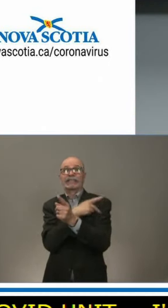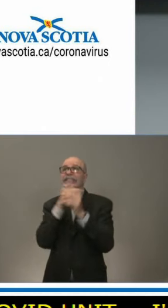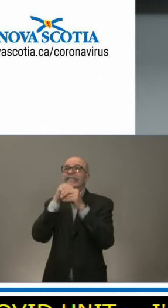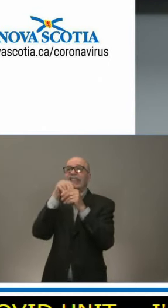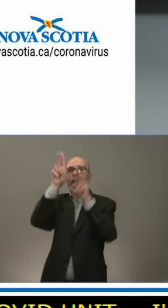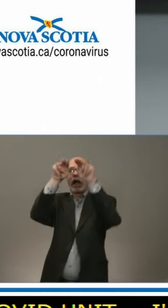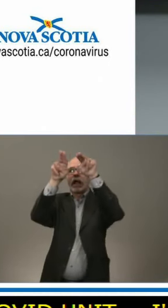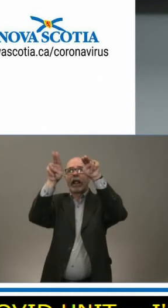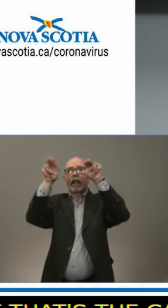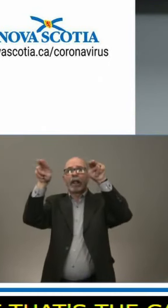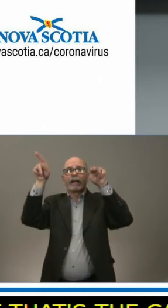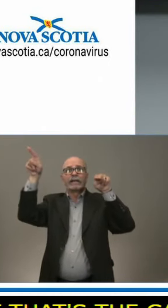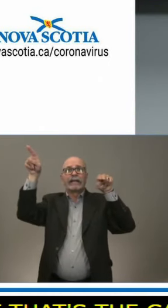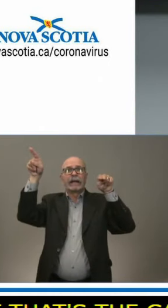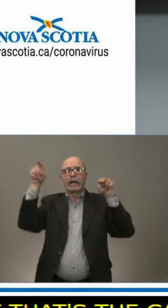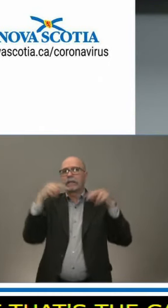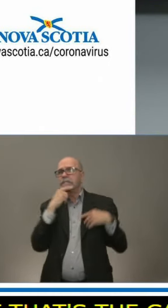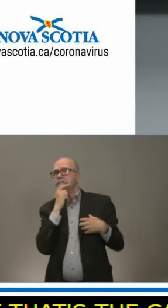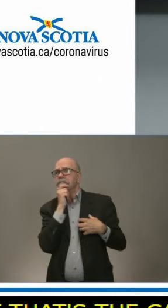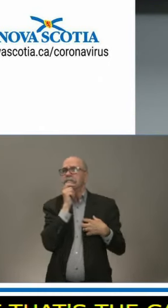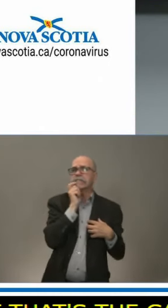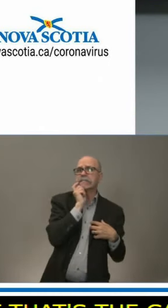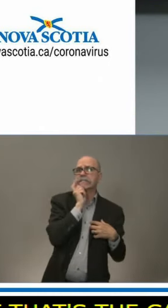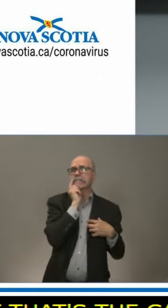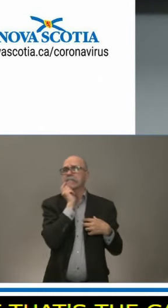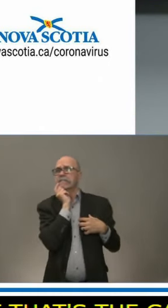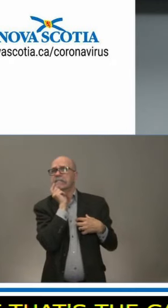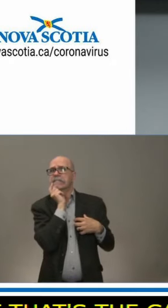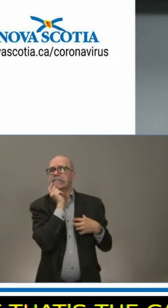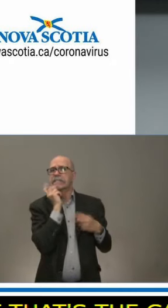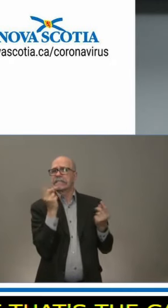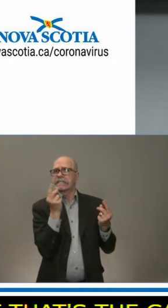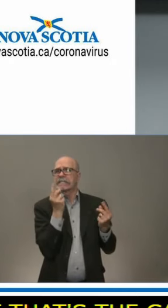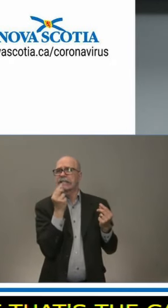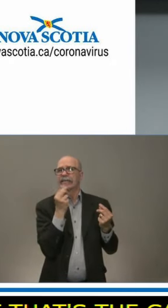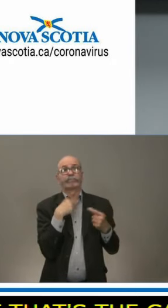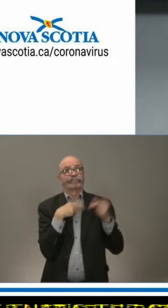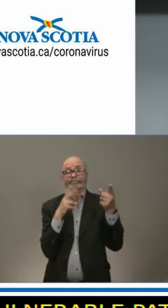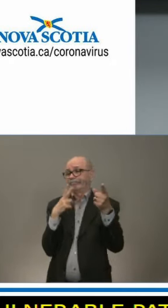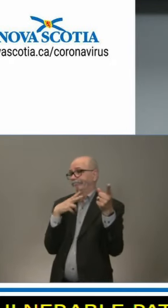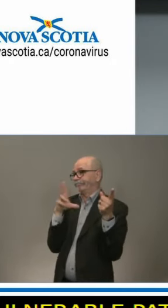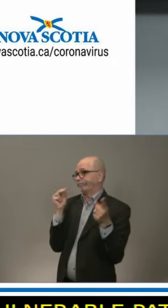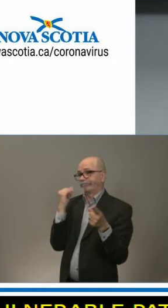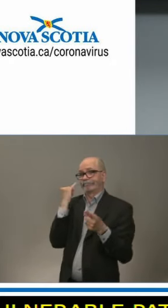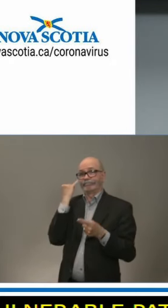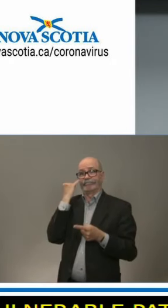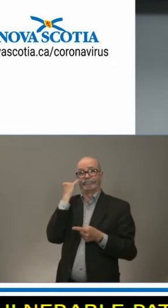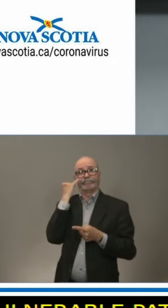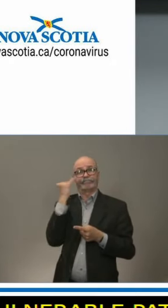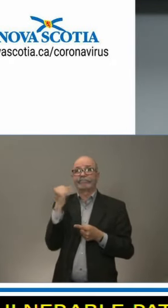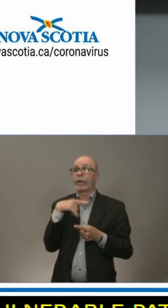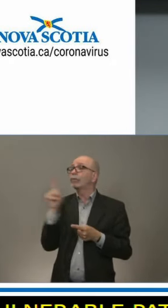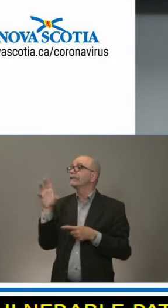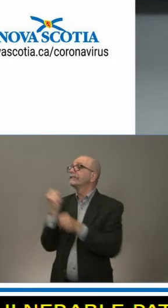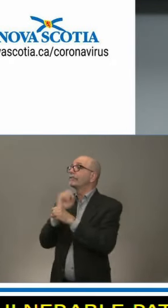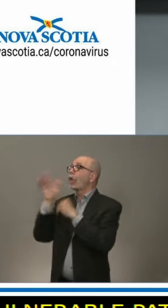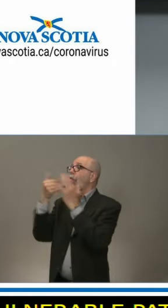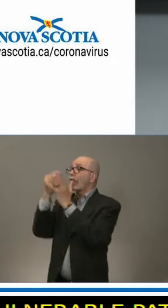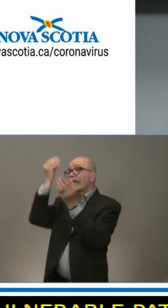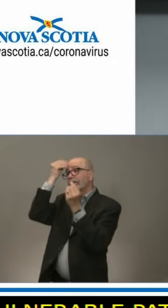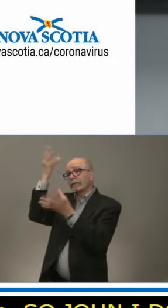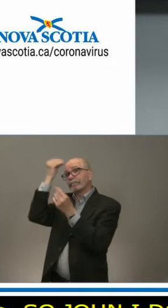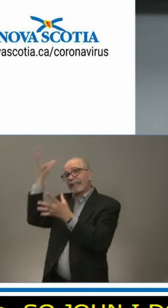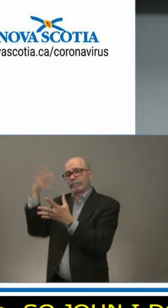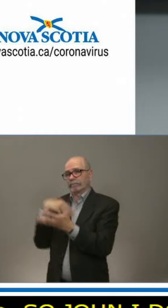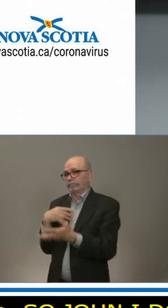your sources are, but you have more detail than I have, and certainly more detail, even if I had it, that I would disclose publicly.